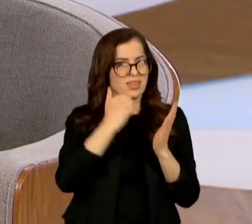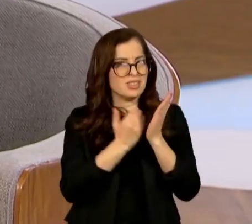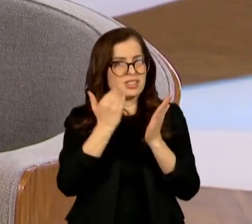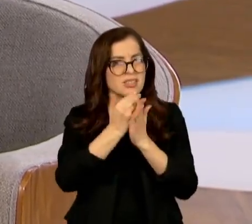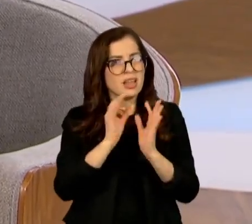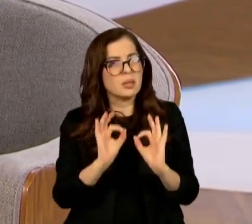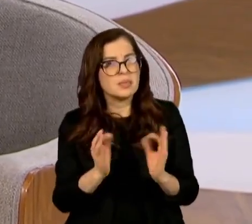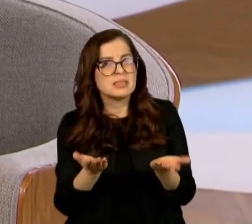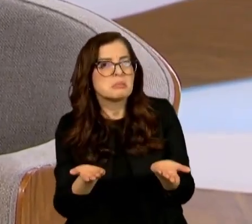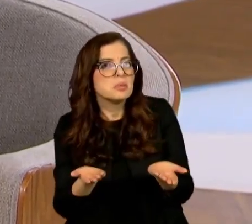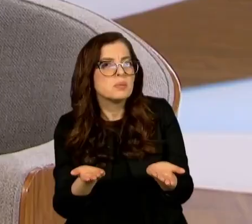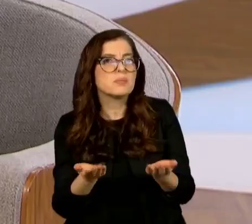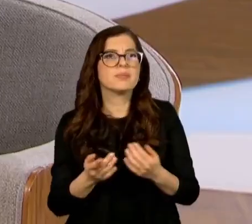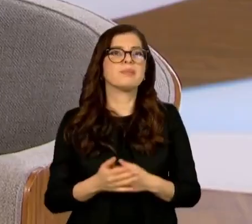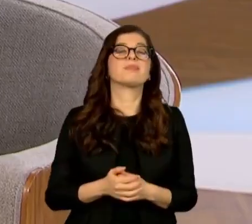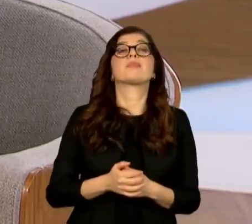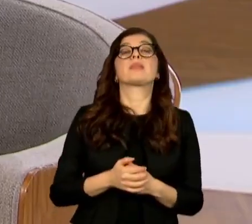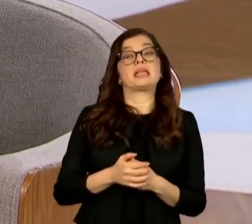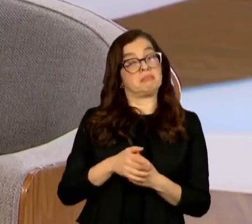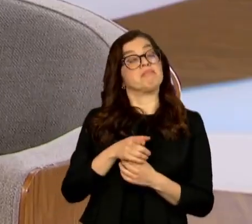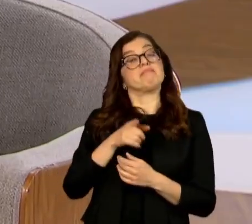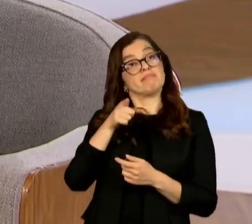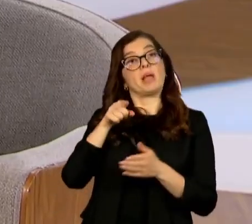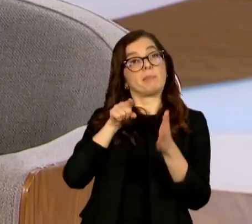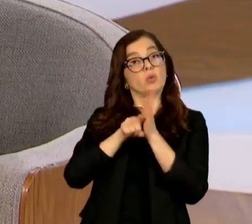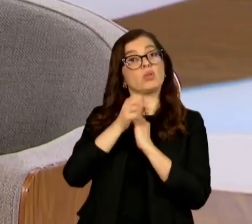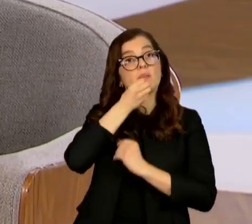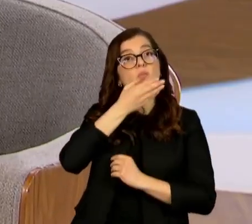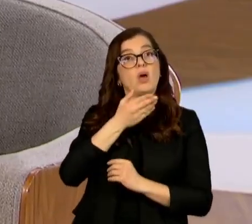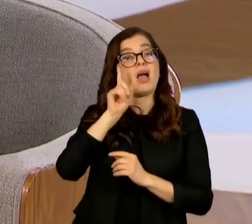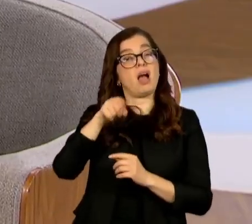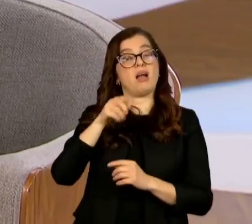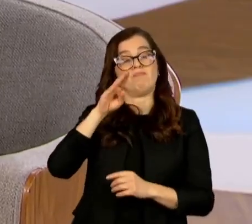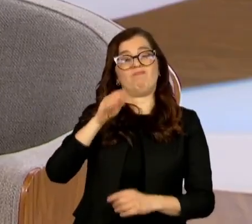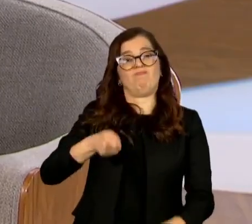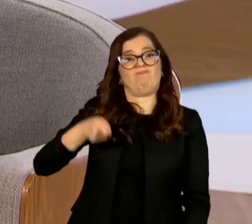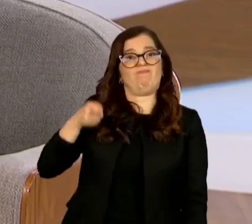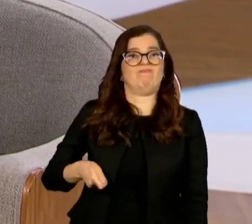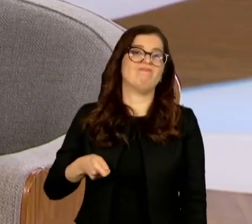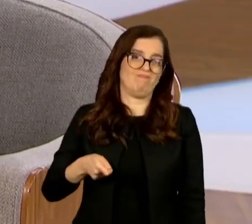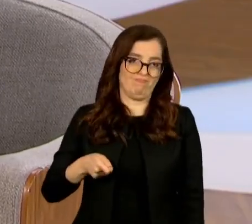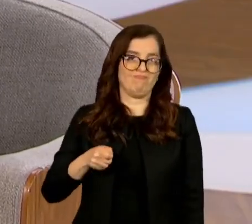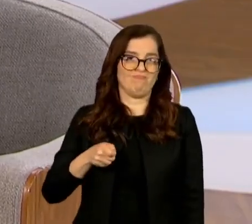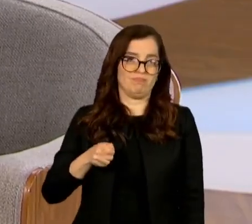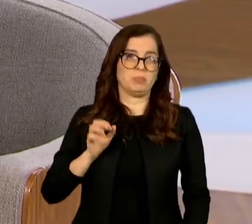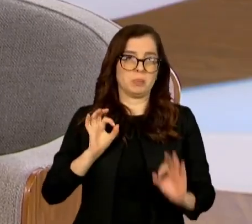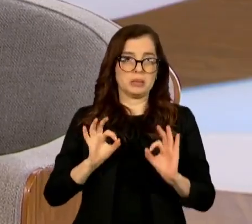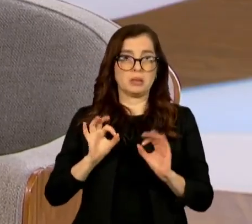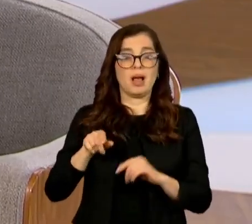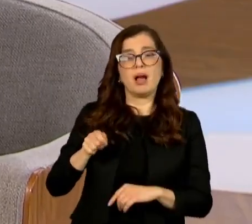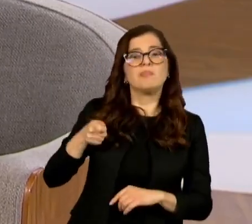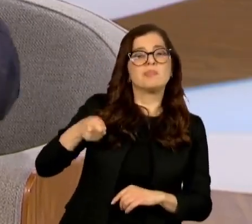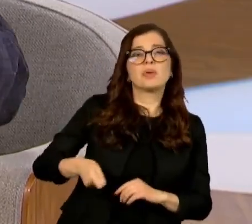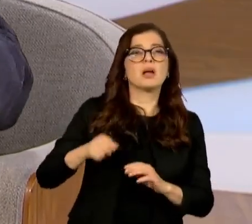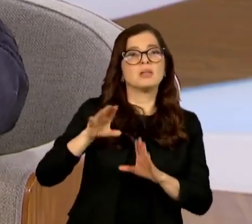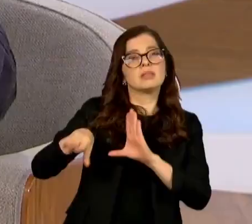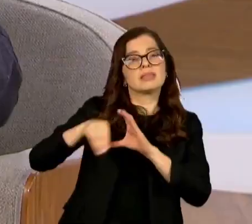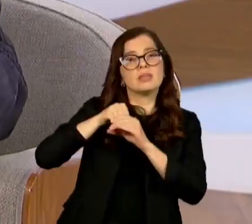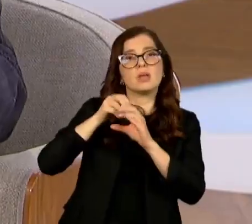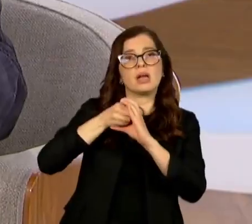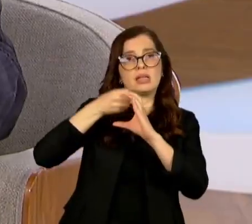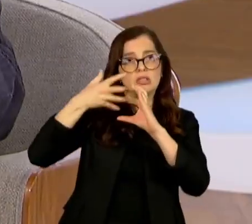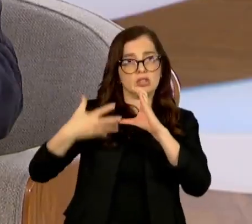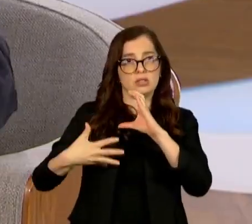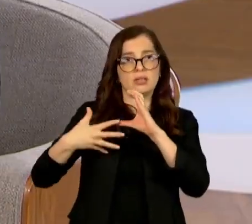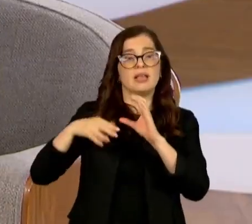That's a good question. So competitive authoritarianism is a type of authoritarianism that has the outward